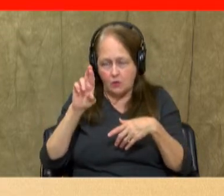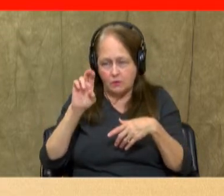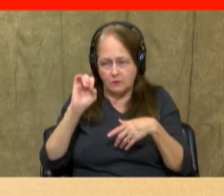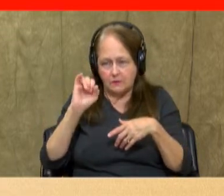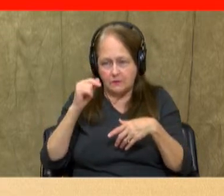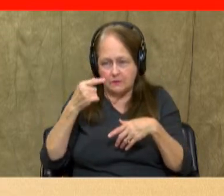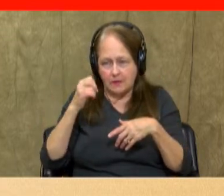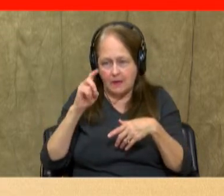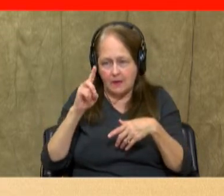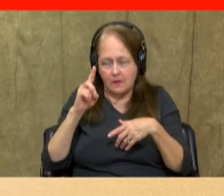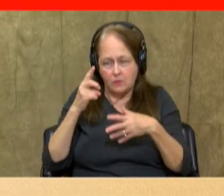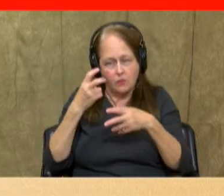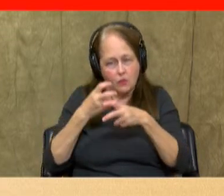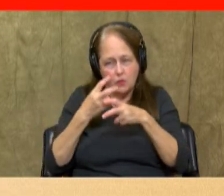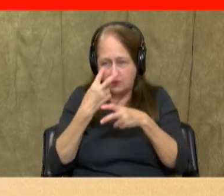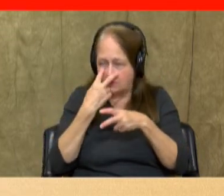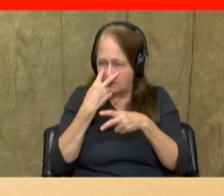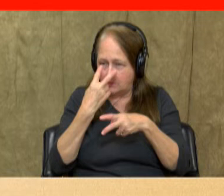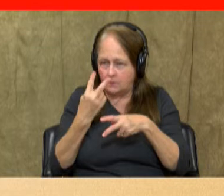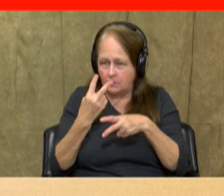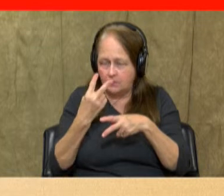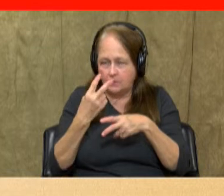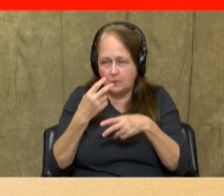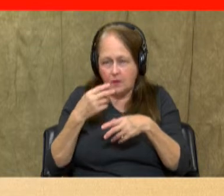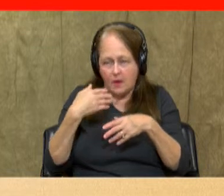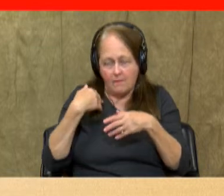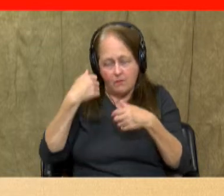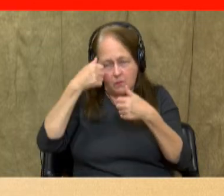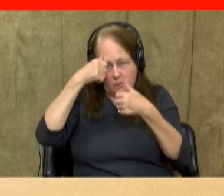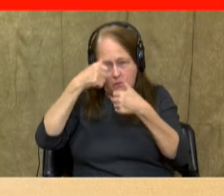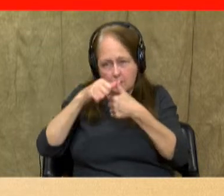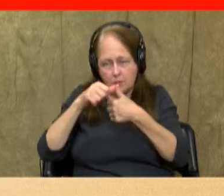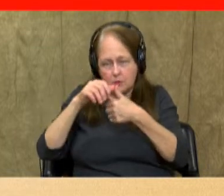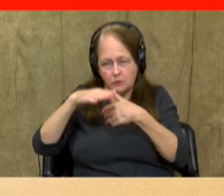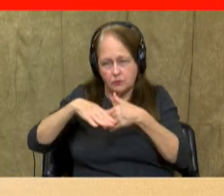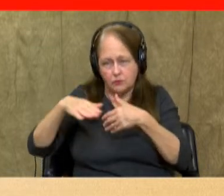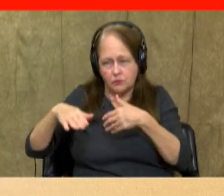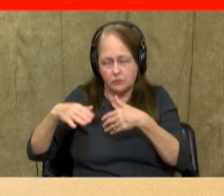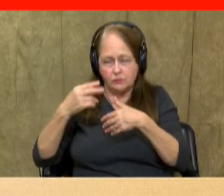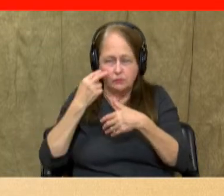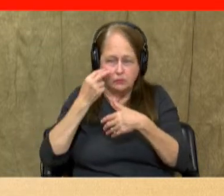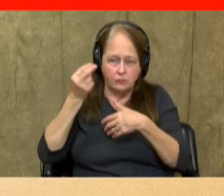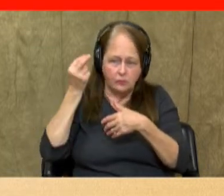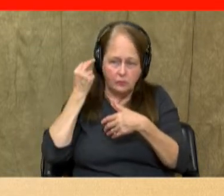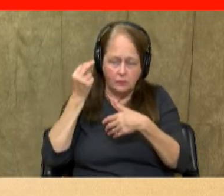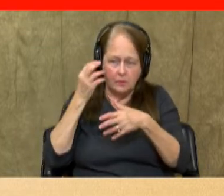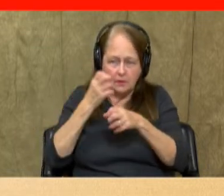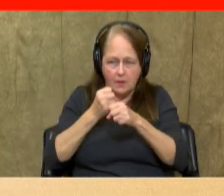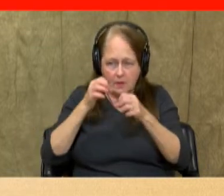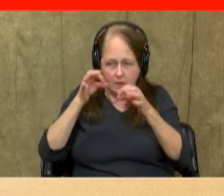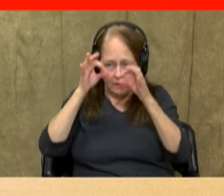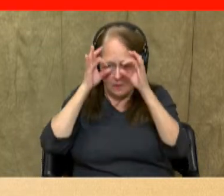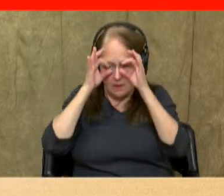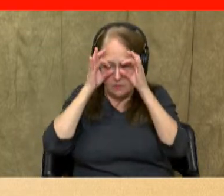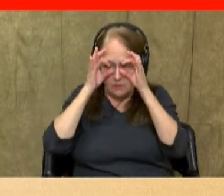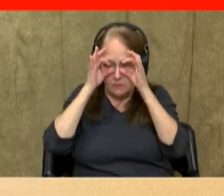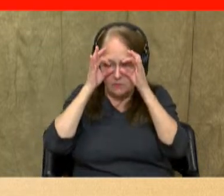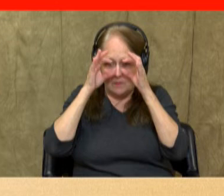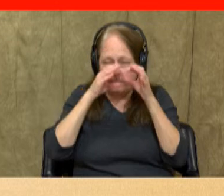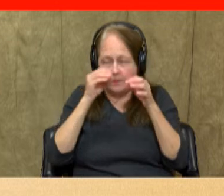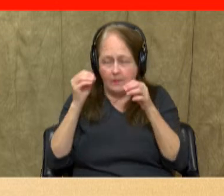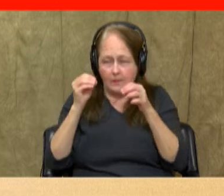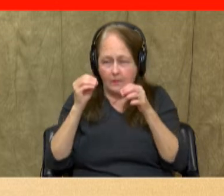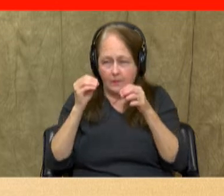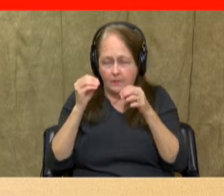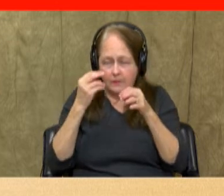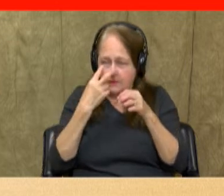child. He had a lot of memories of childhood. He remembered getting those spectacles, those glasses,